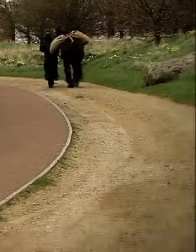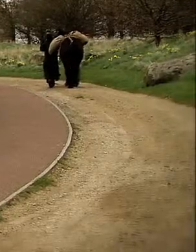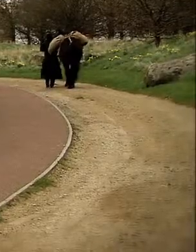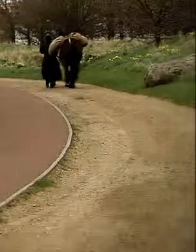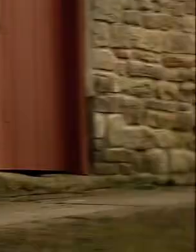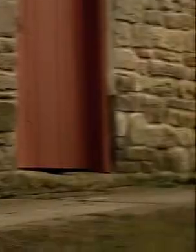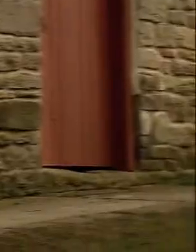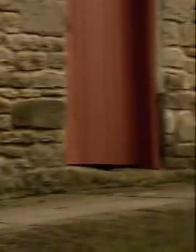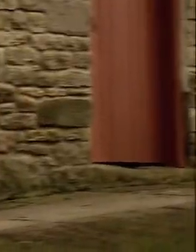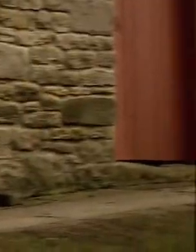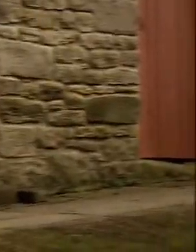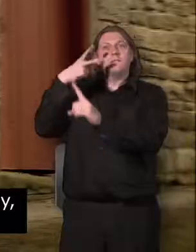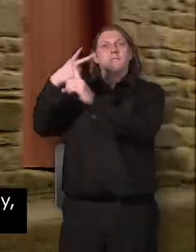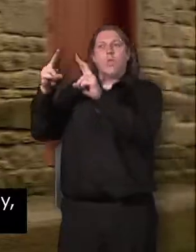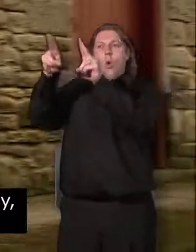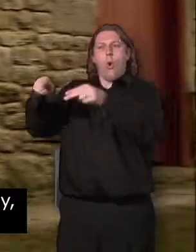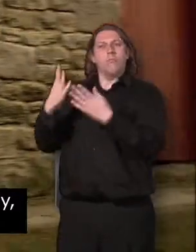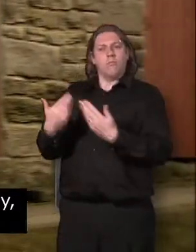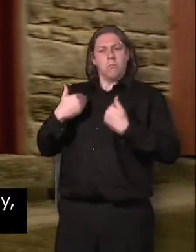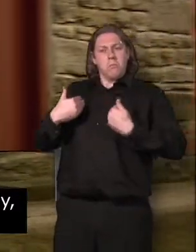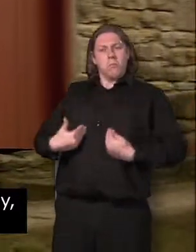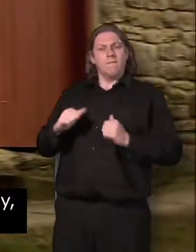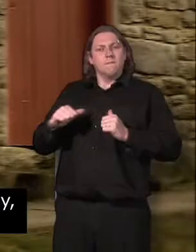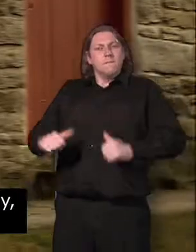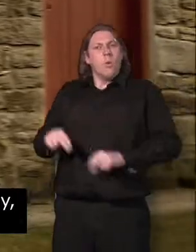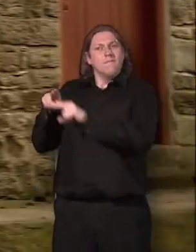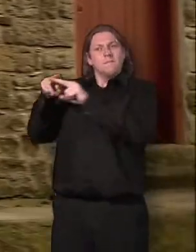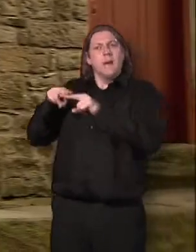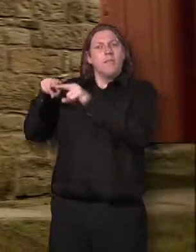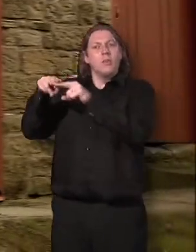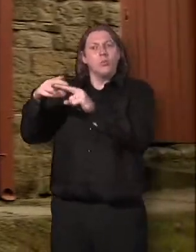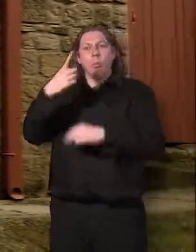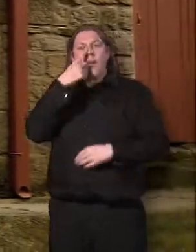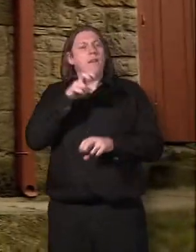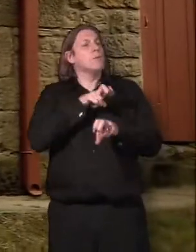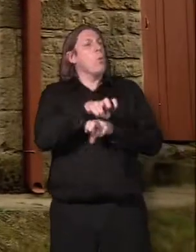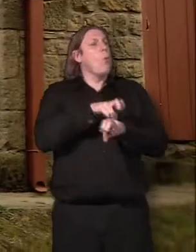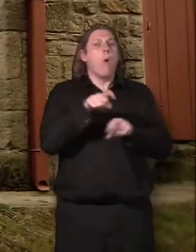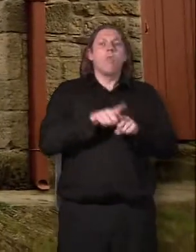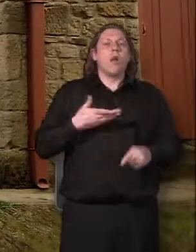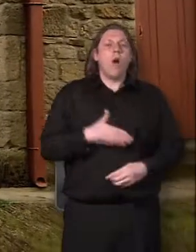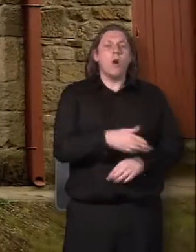well-to-do yeoman farming family. Take a stroll through the terraced gardens and stable yard.